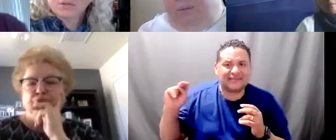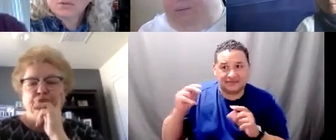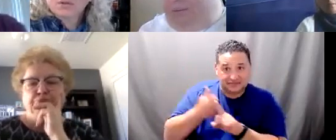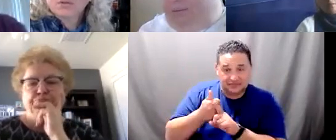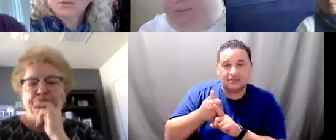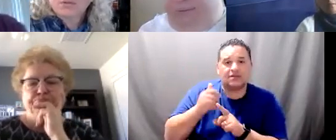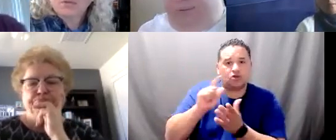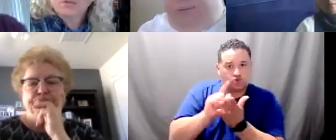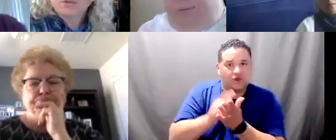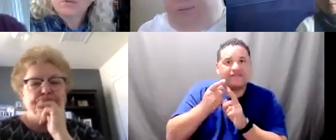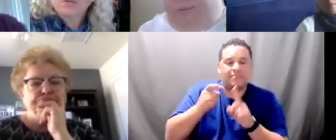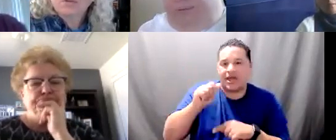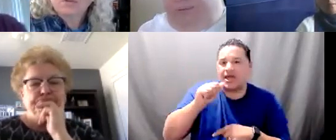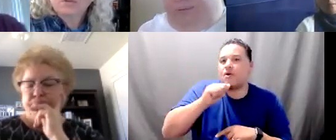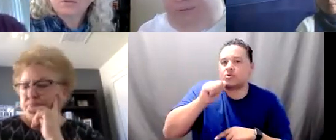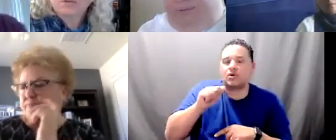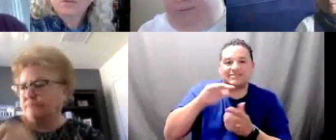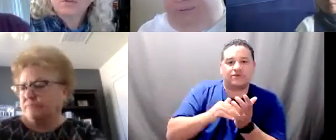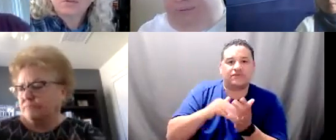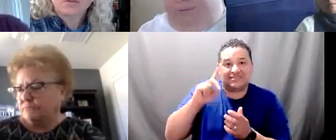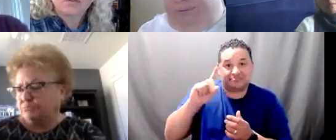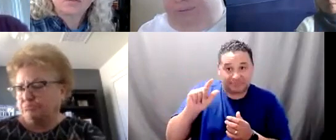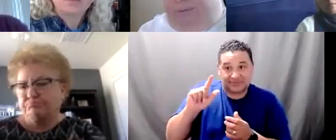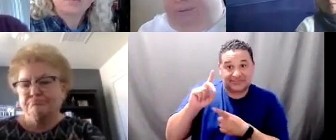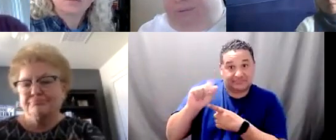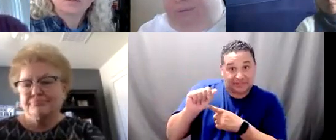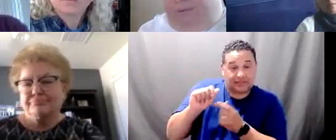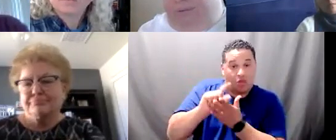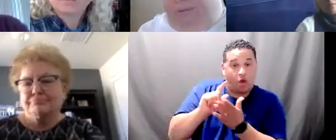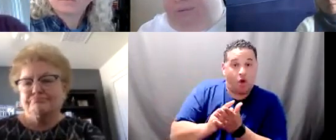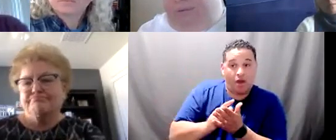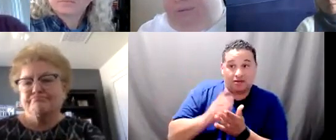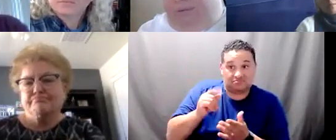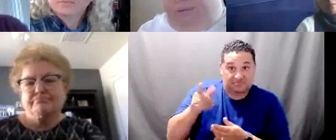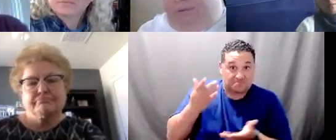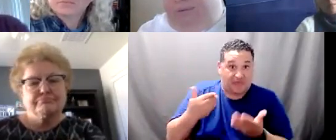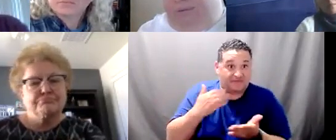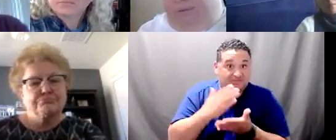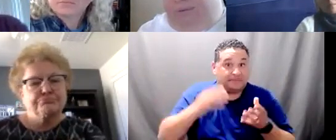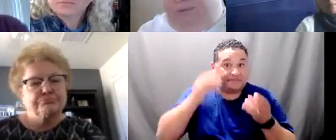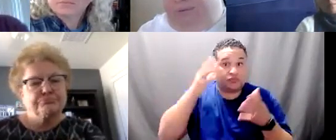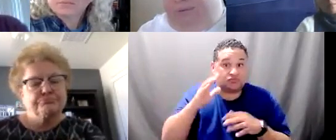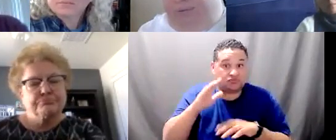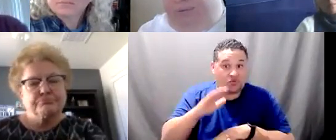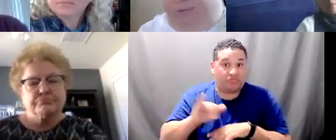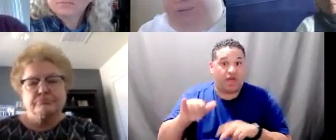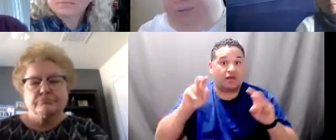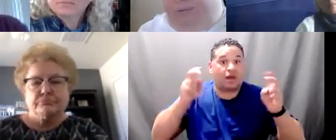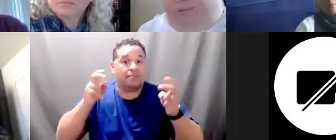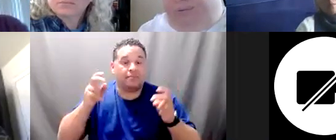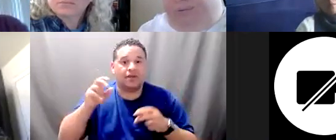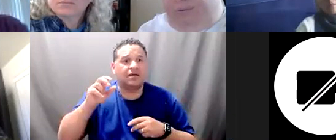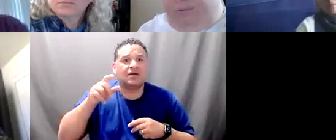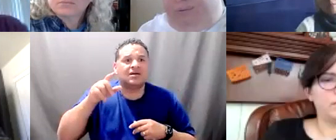Arizona Center for Disability Law, and actually might have some information on that topic for you. Cy, are